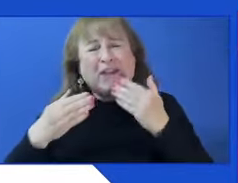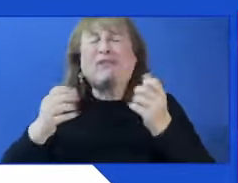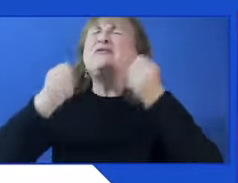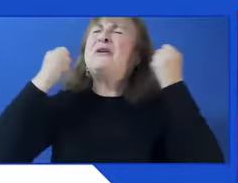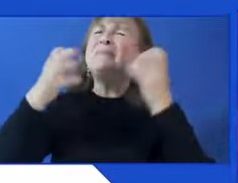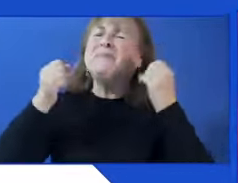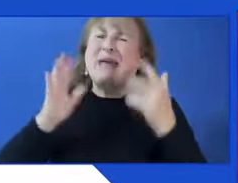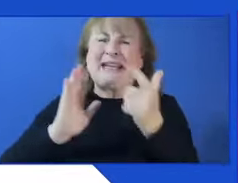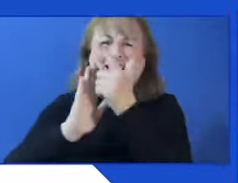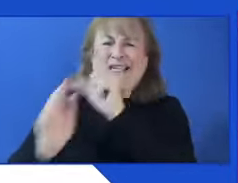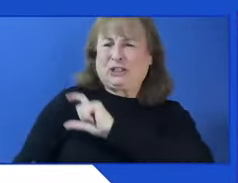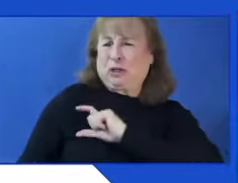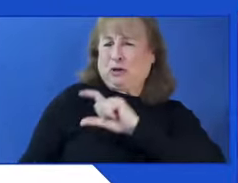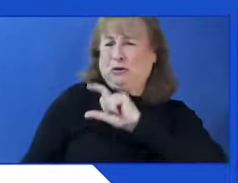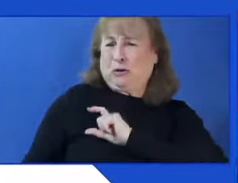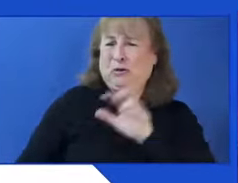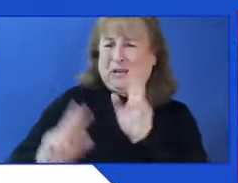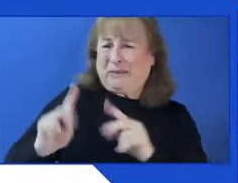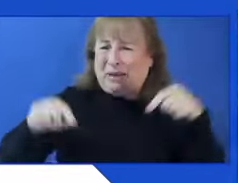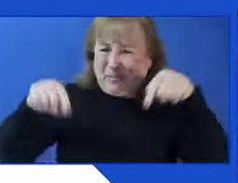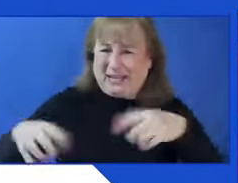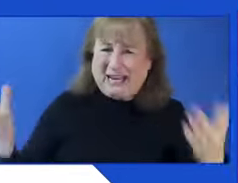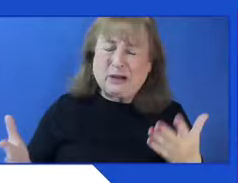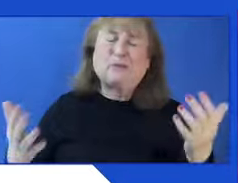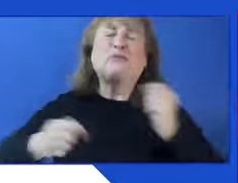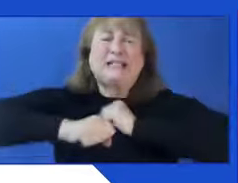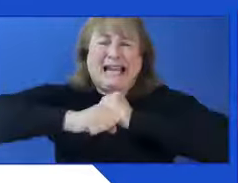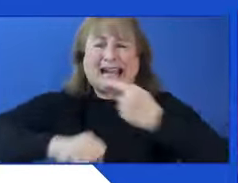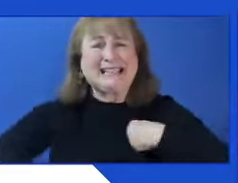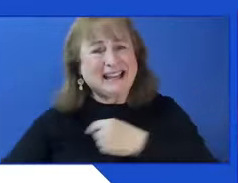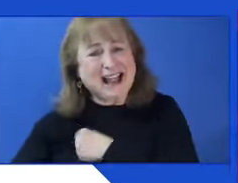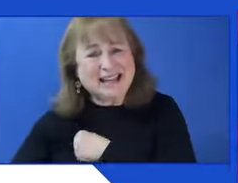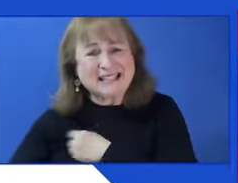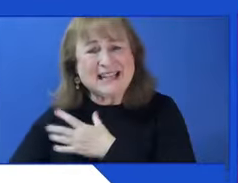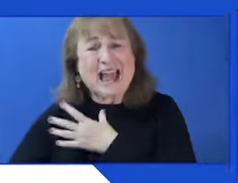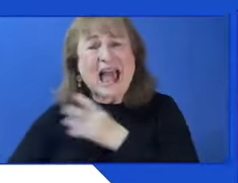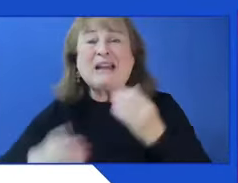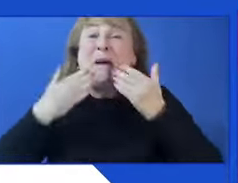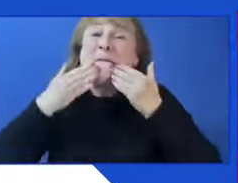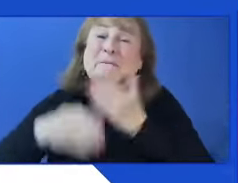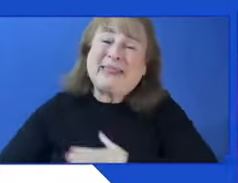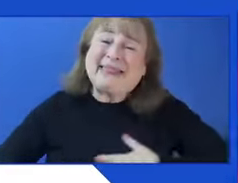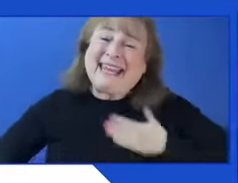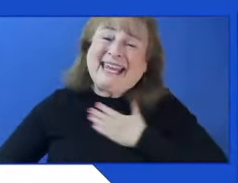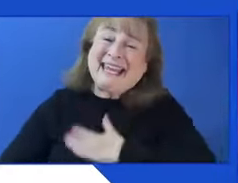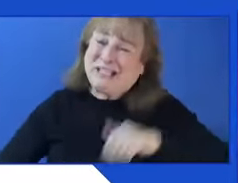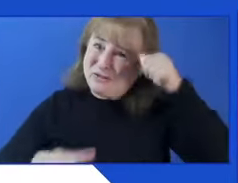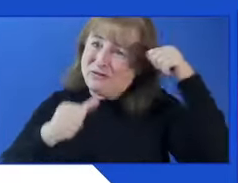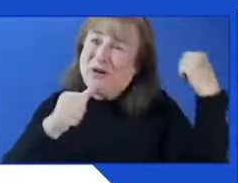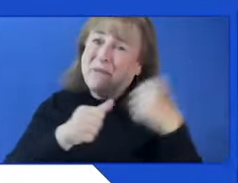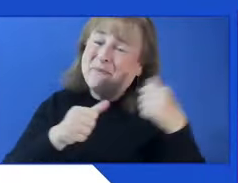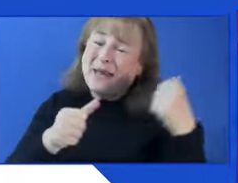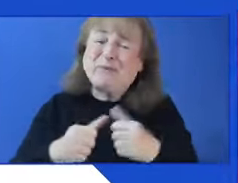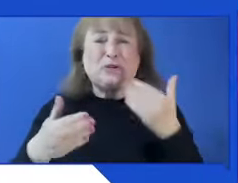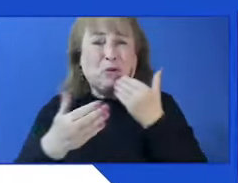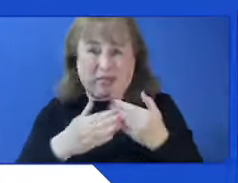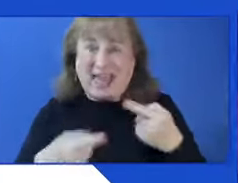law enforcement personnel who protect us. And please, please remember to thank